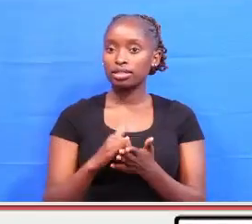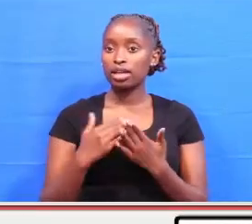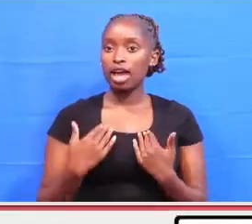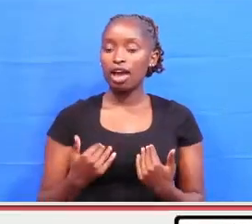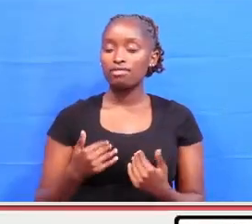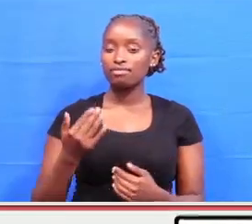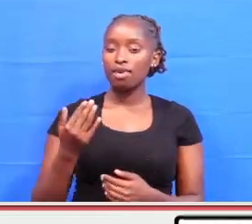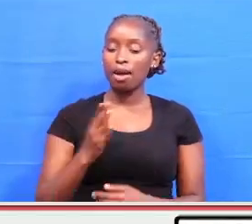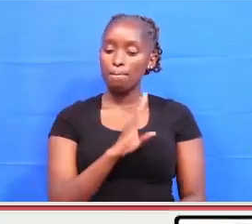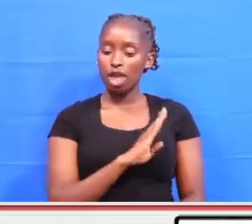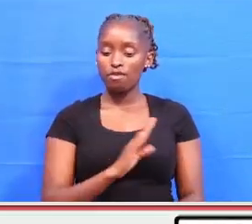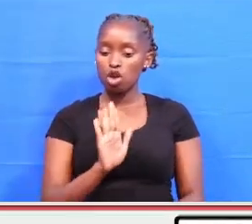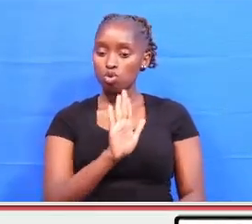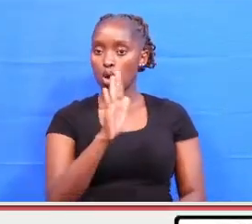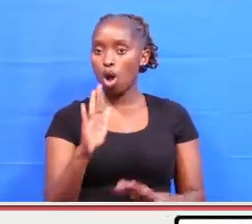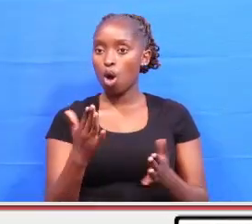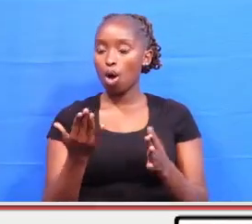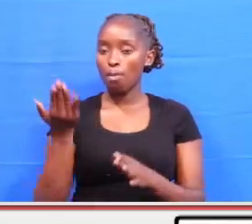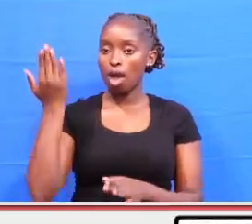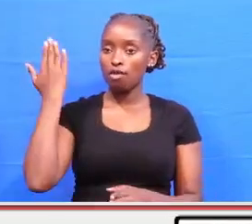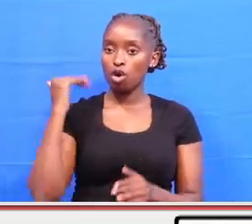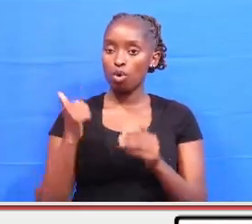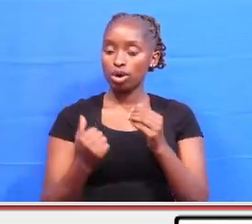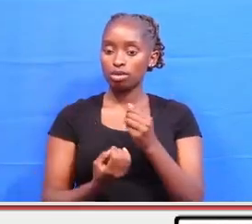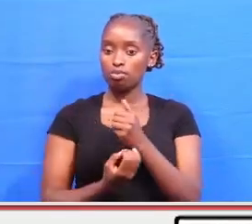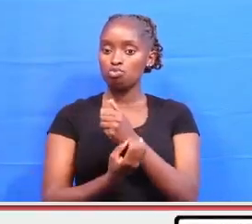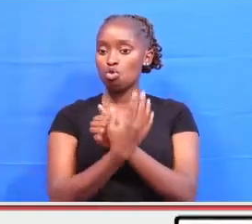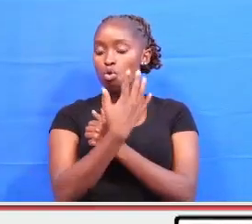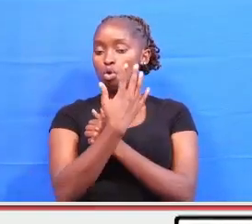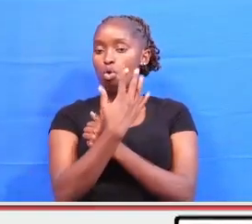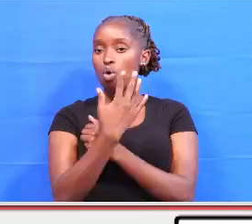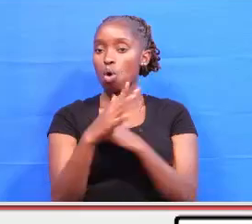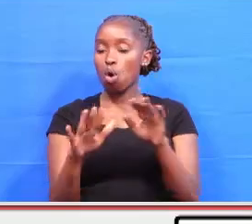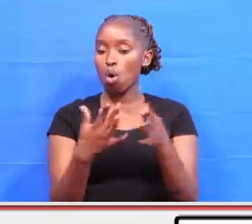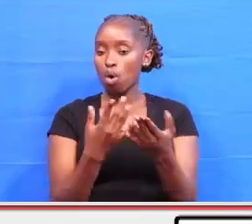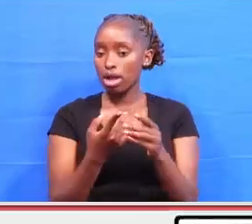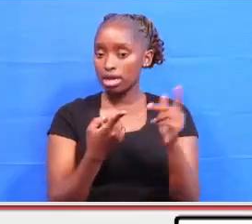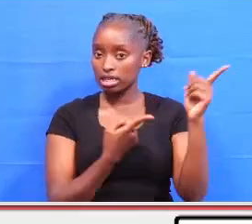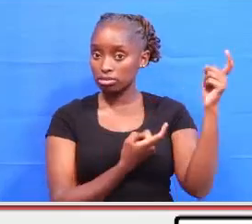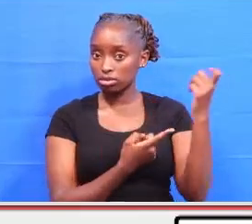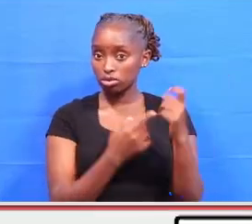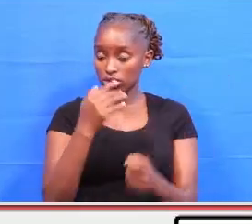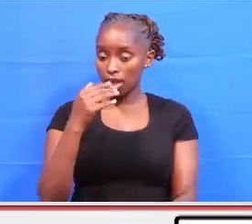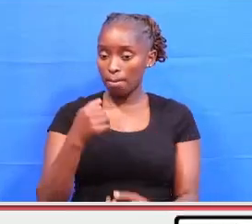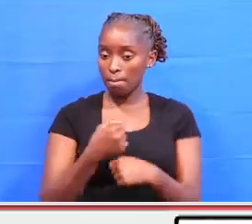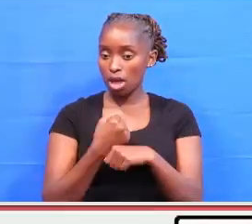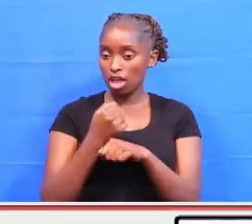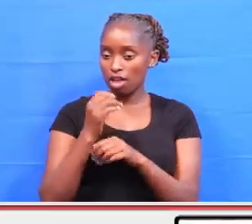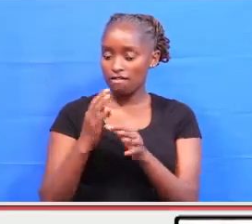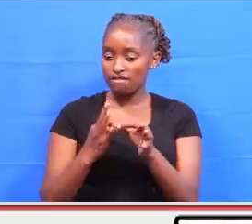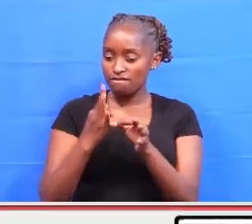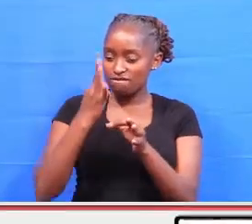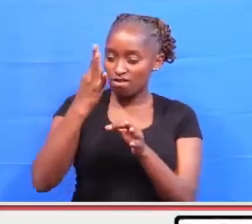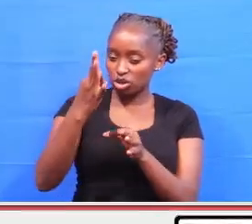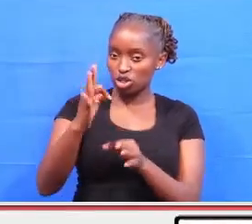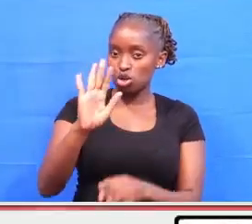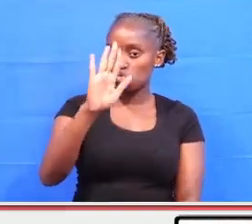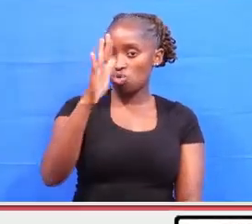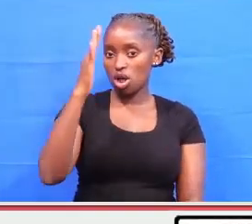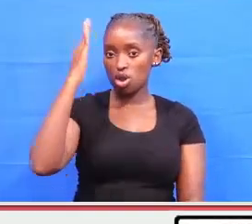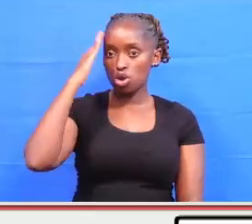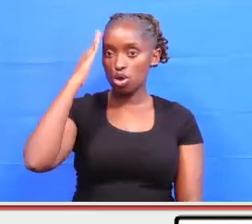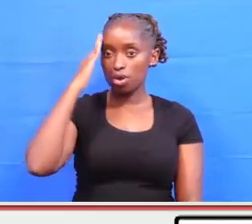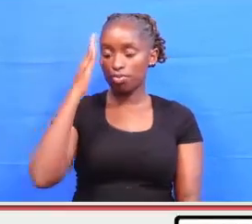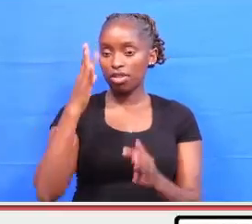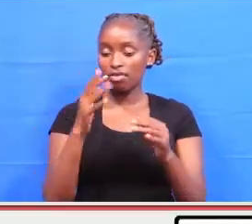past behavior that influences or is expected to determine your future behavior. Right. And if you just pick